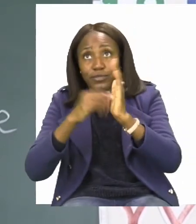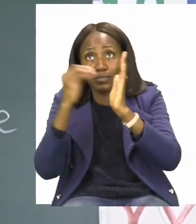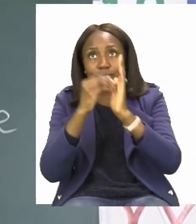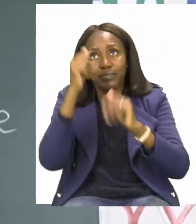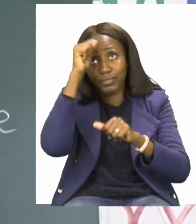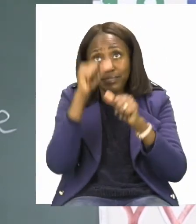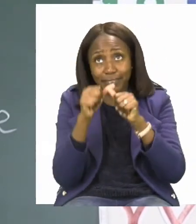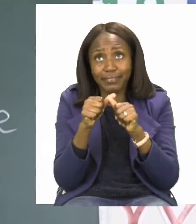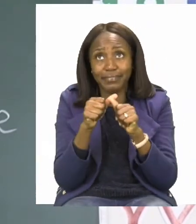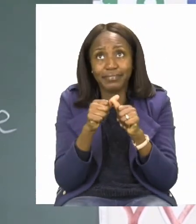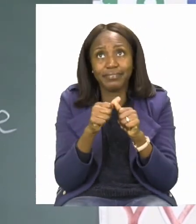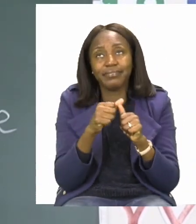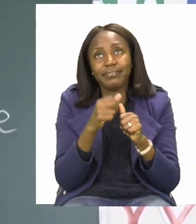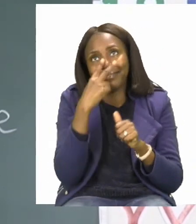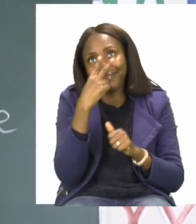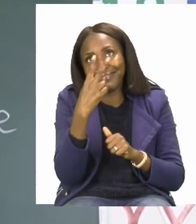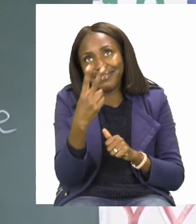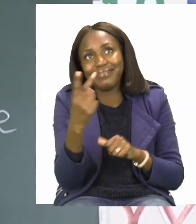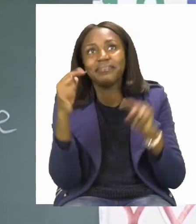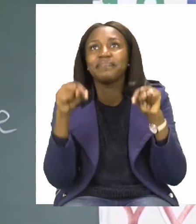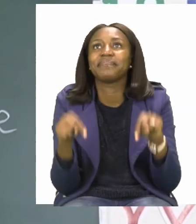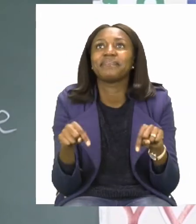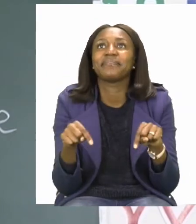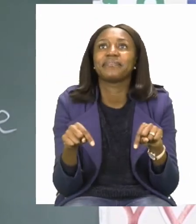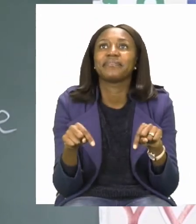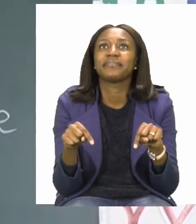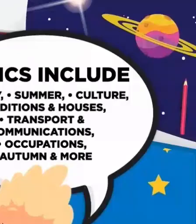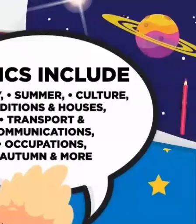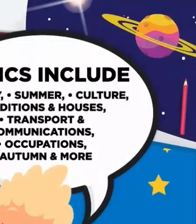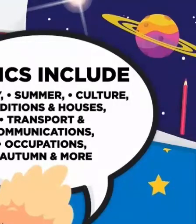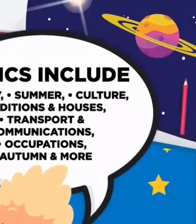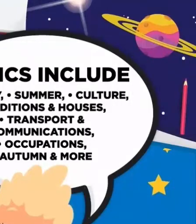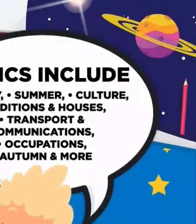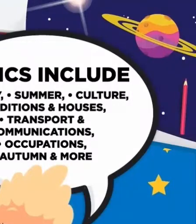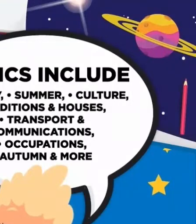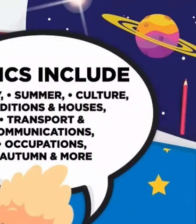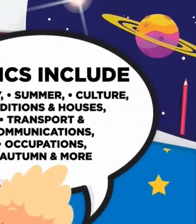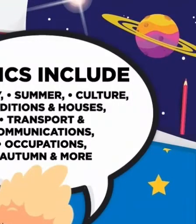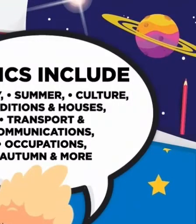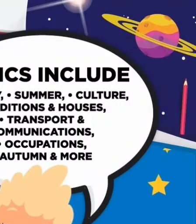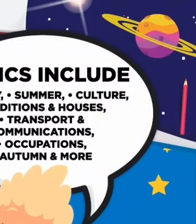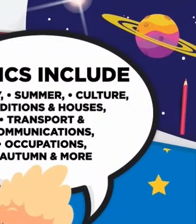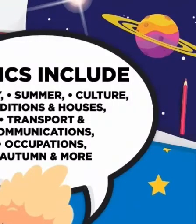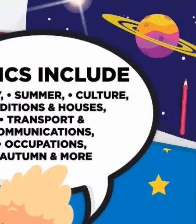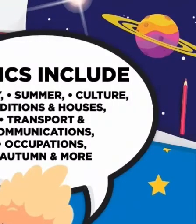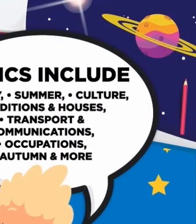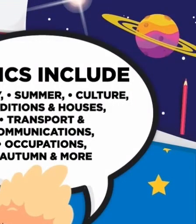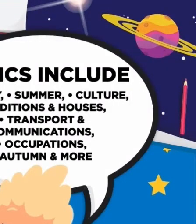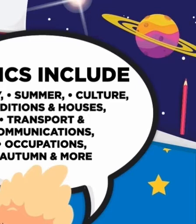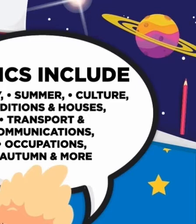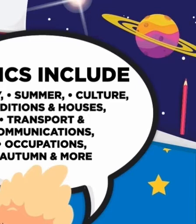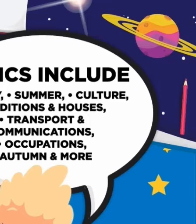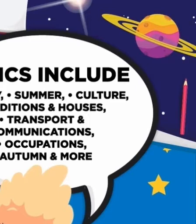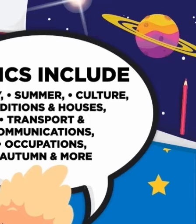end. I'll see you soon after the advert break. Do you have children in the age range of 5 to 6 years